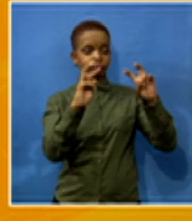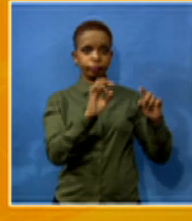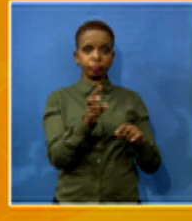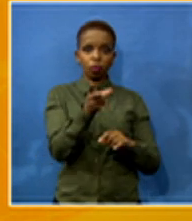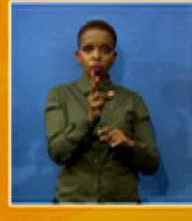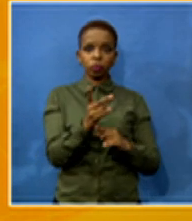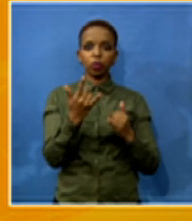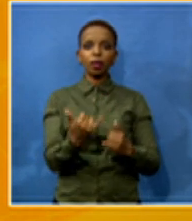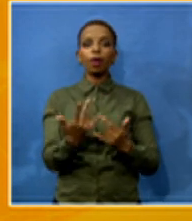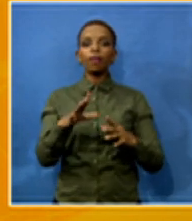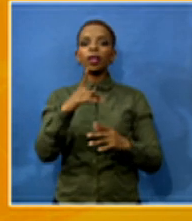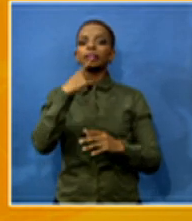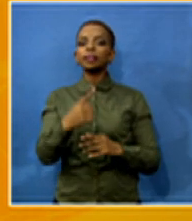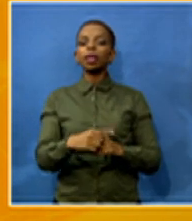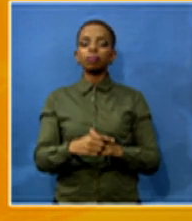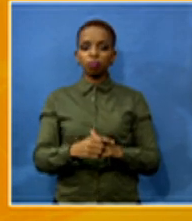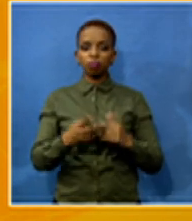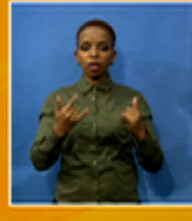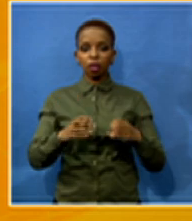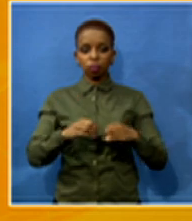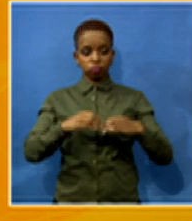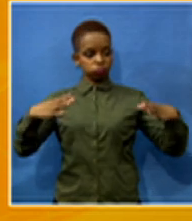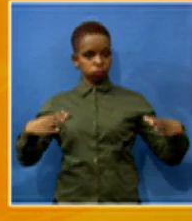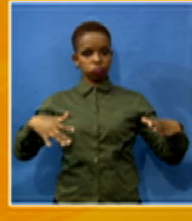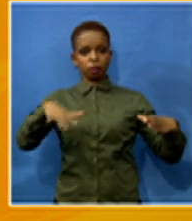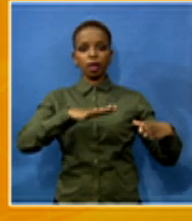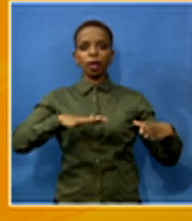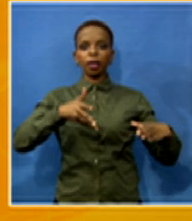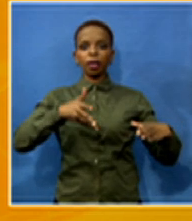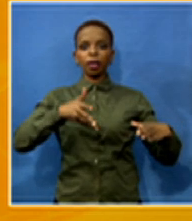now also extend that research to areas in Gauteng and the Western Cape.